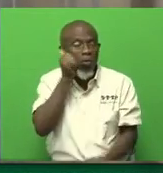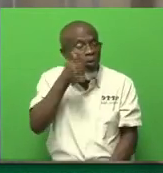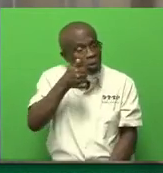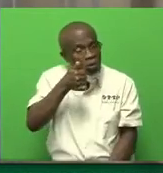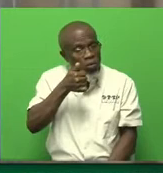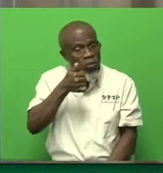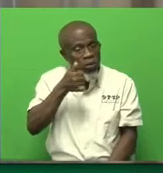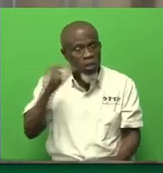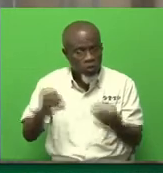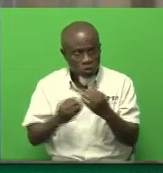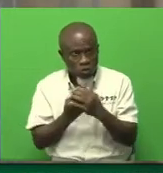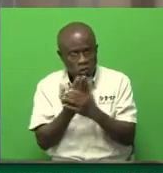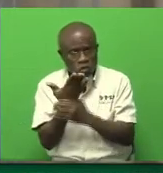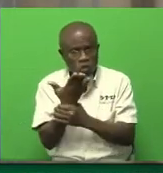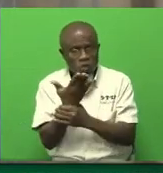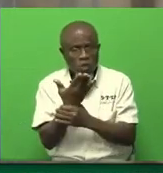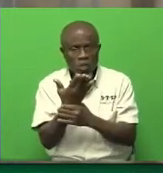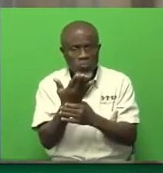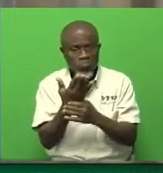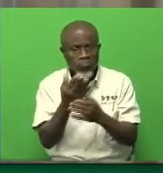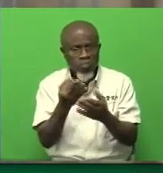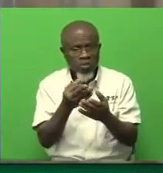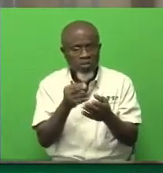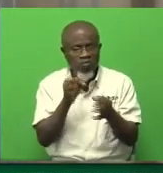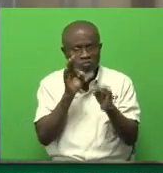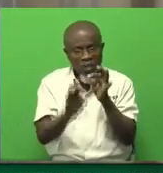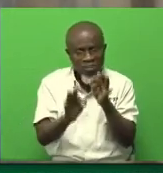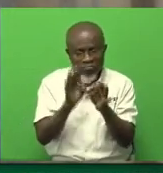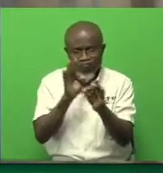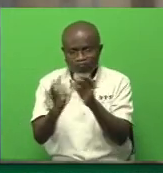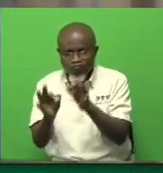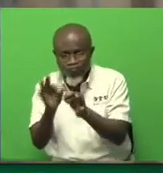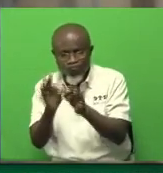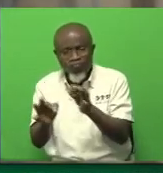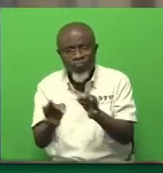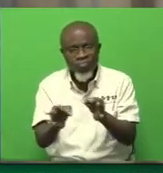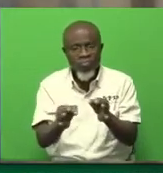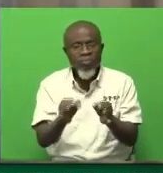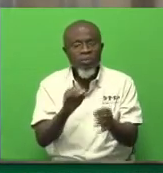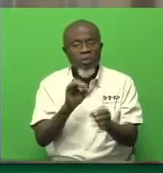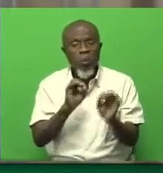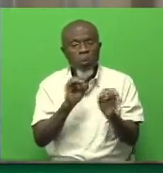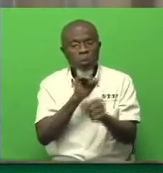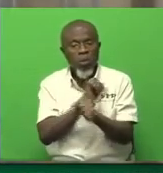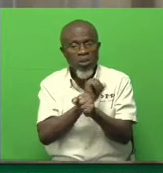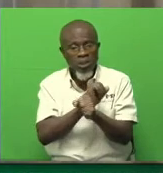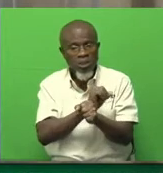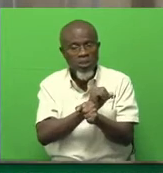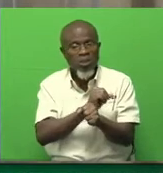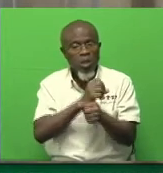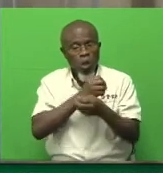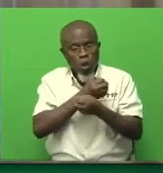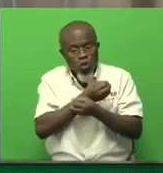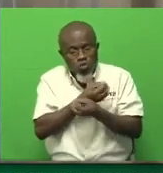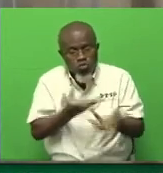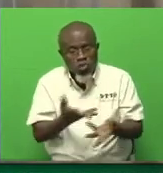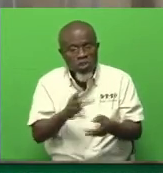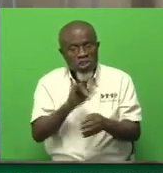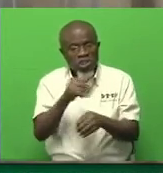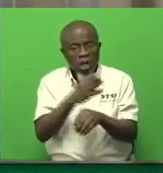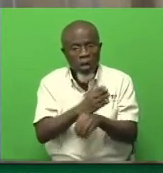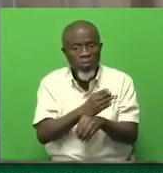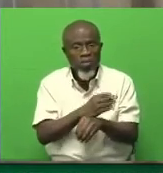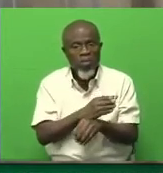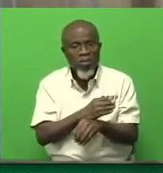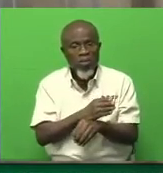a growing unemployment rate of 6.5 predicted by the very same standard and pause that gave him a short-term blind because